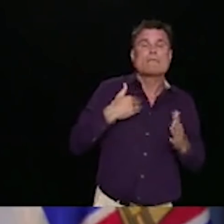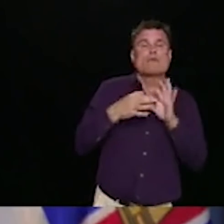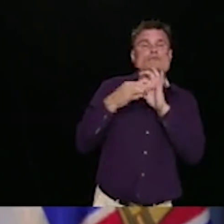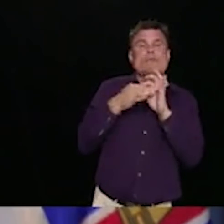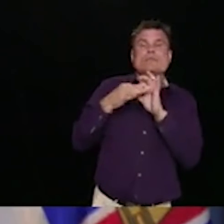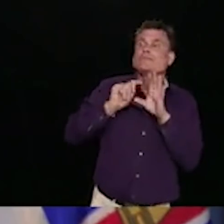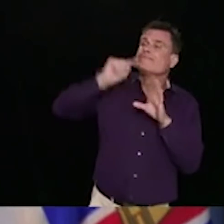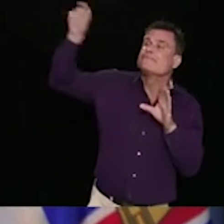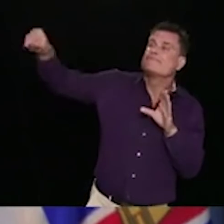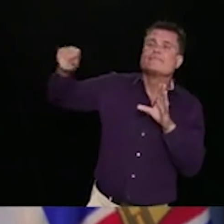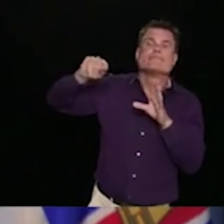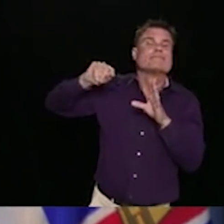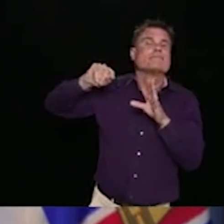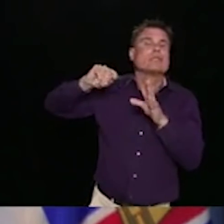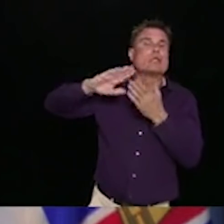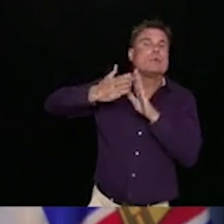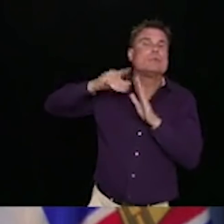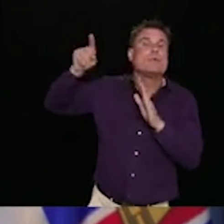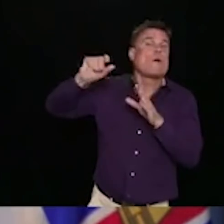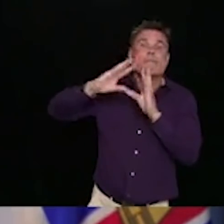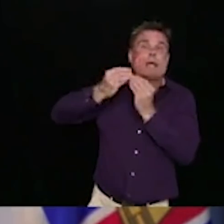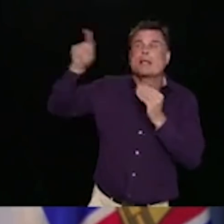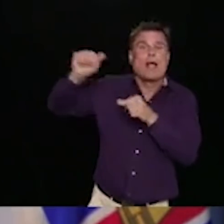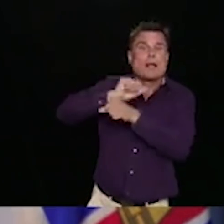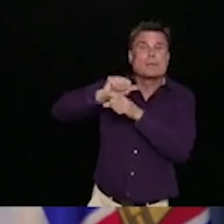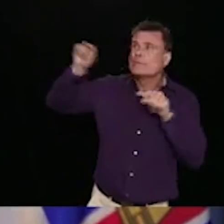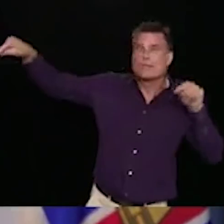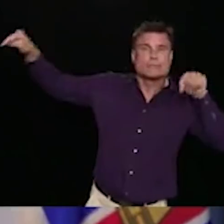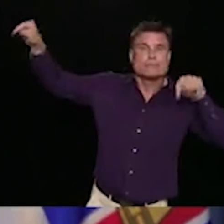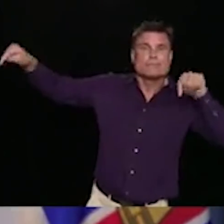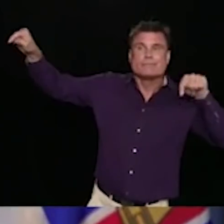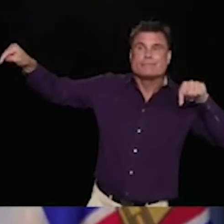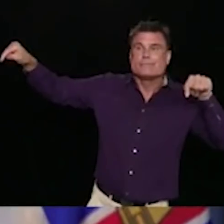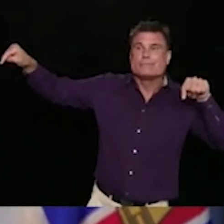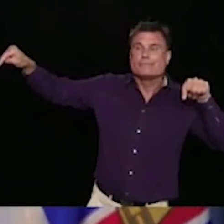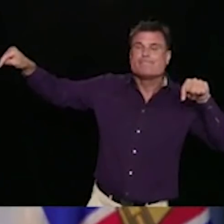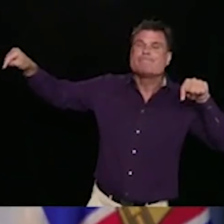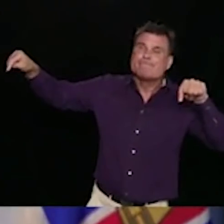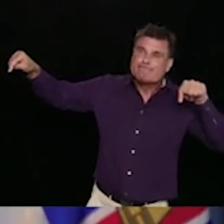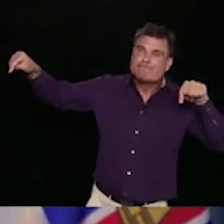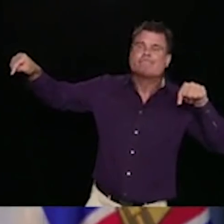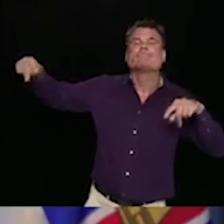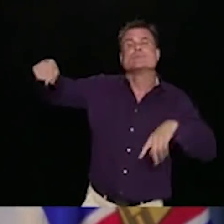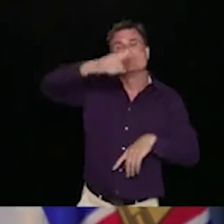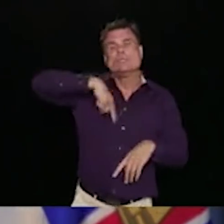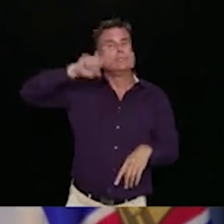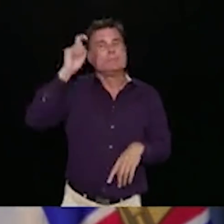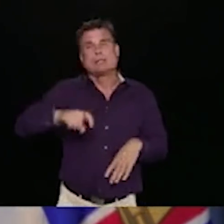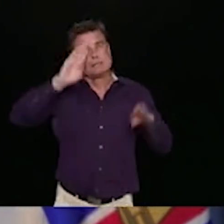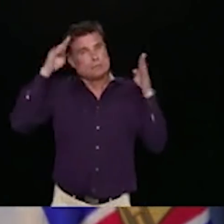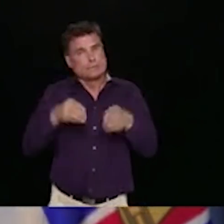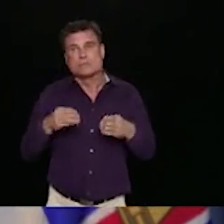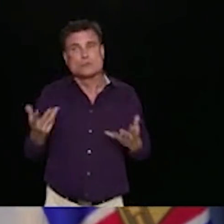Alberta than they are to healthcare services in the Lower Mainland, for example. What we need to focus on is ensuring that when